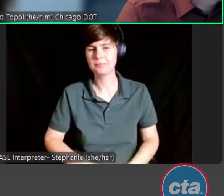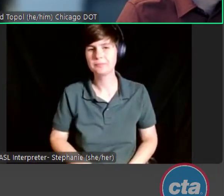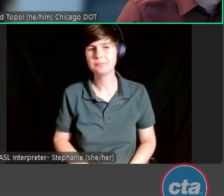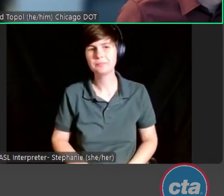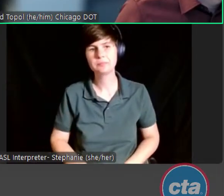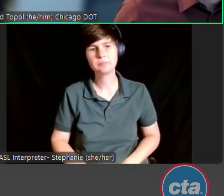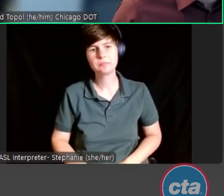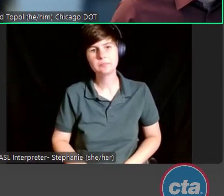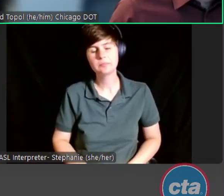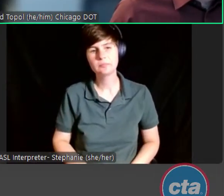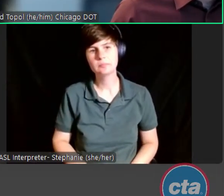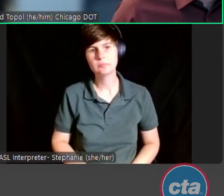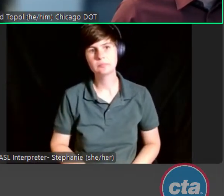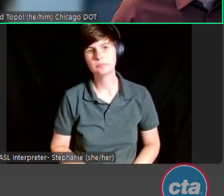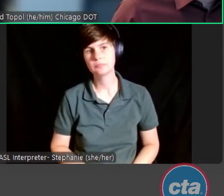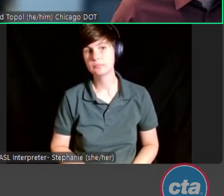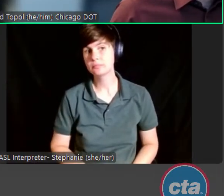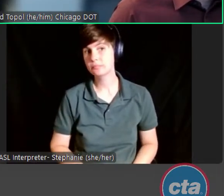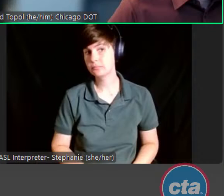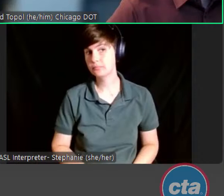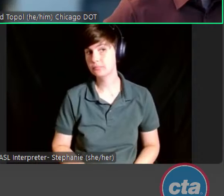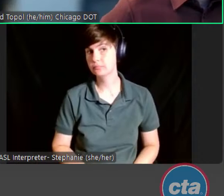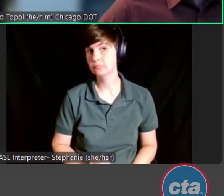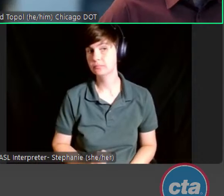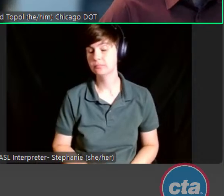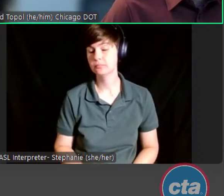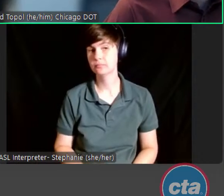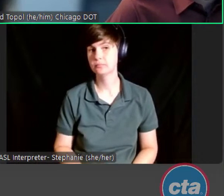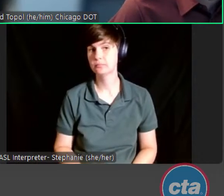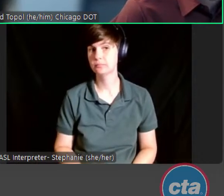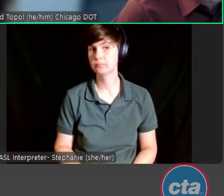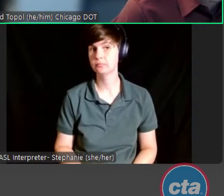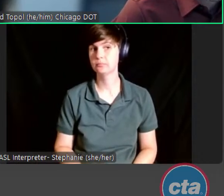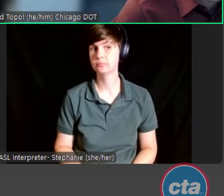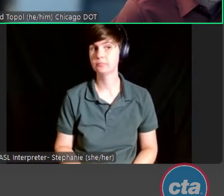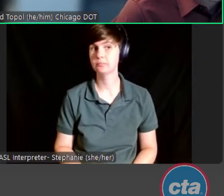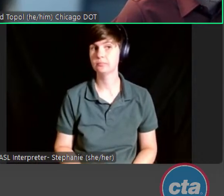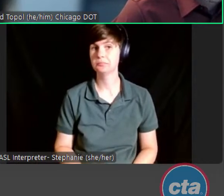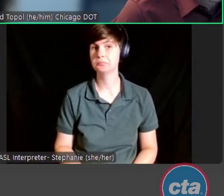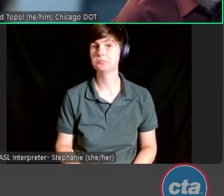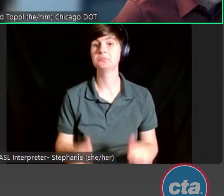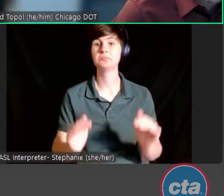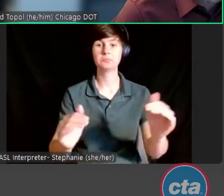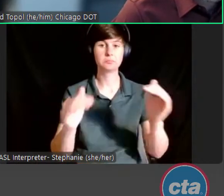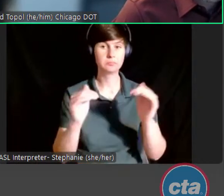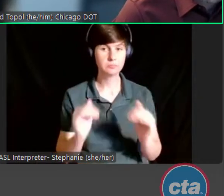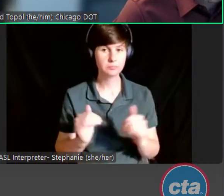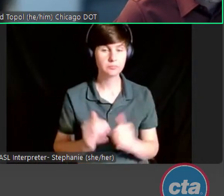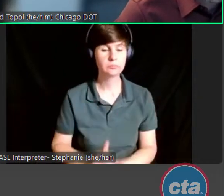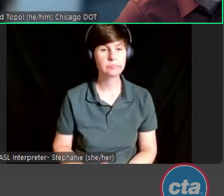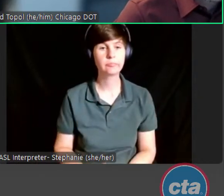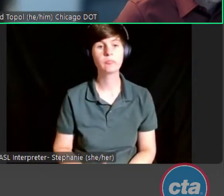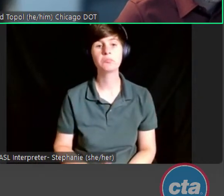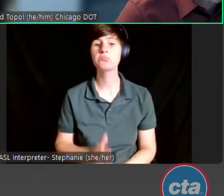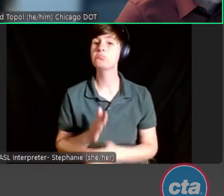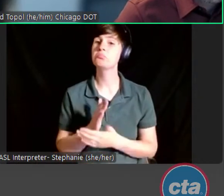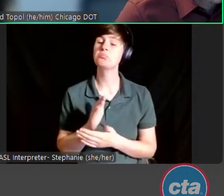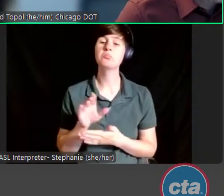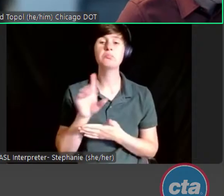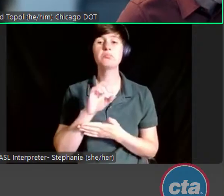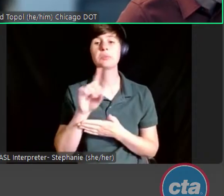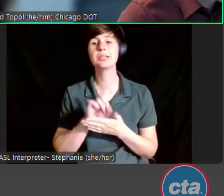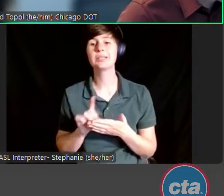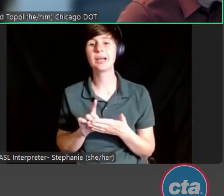Wrong way. And so this slide, we have we kind of have some design standards from